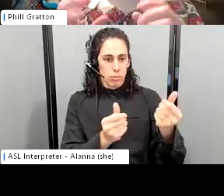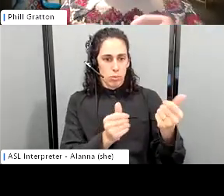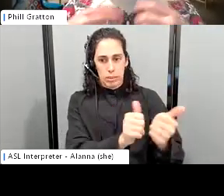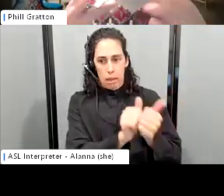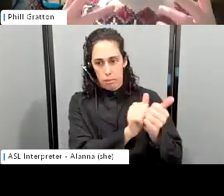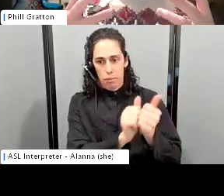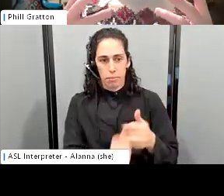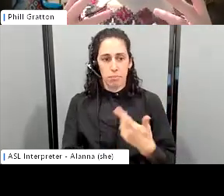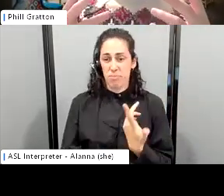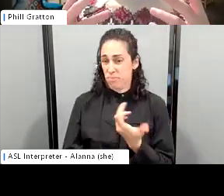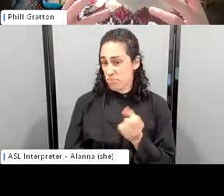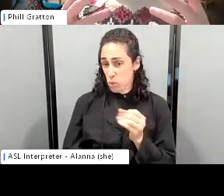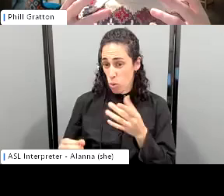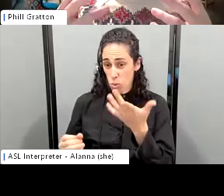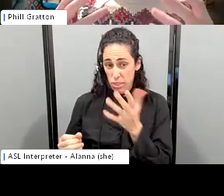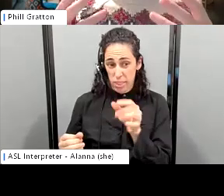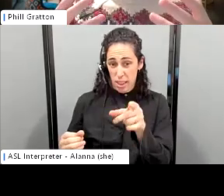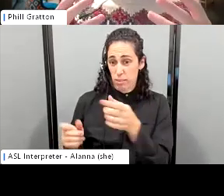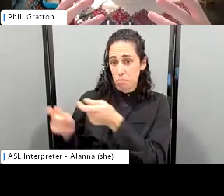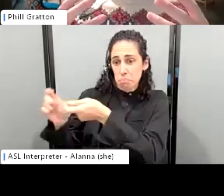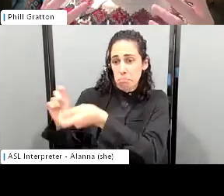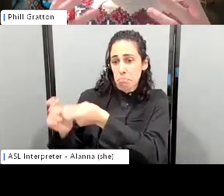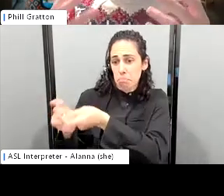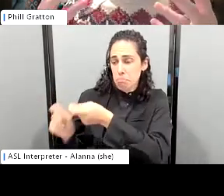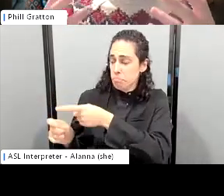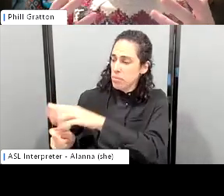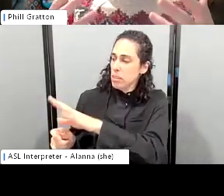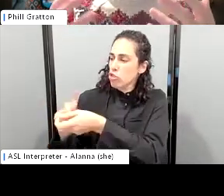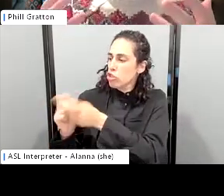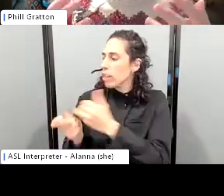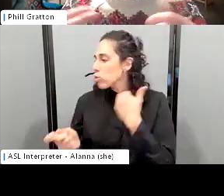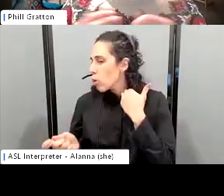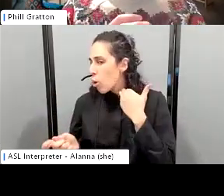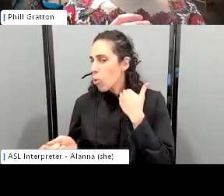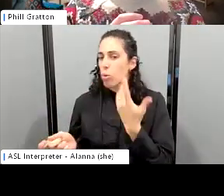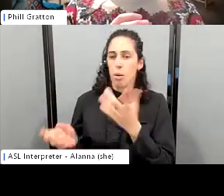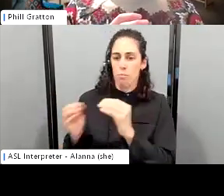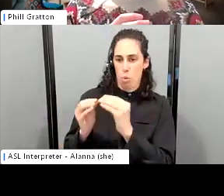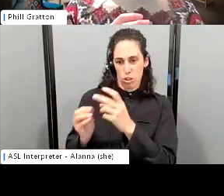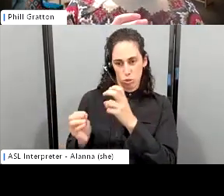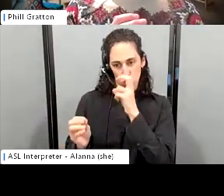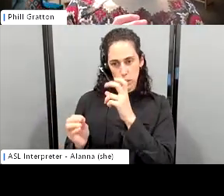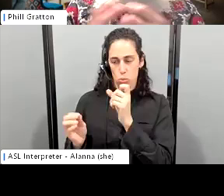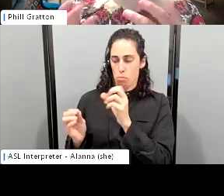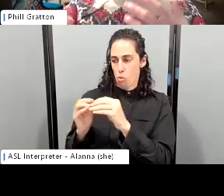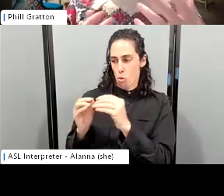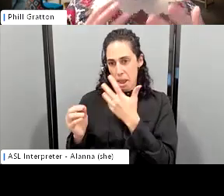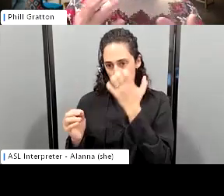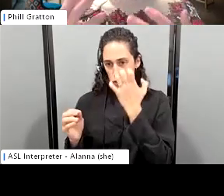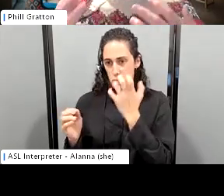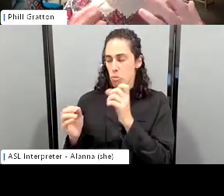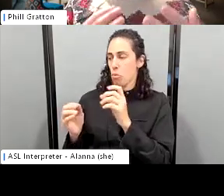not happy with it, you can ask it to be a bit more, you know, not angry, but stricter. Or maybe you want to be a little bit